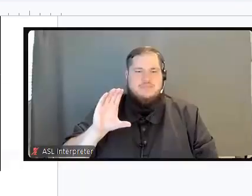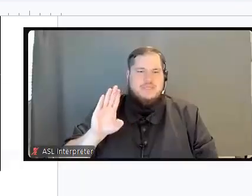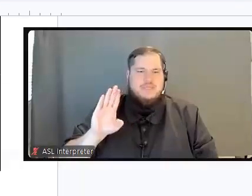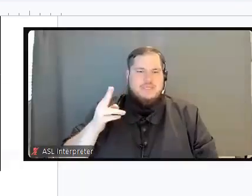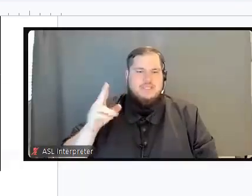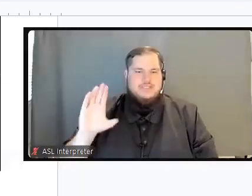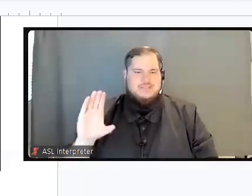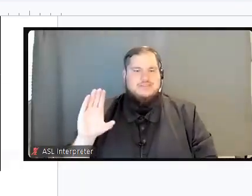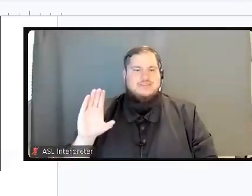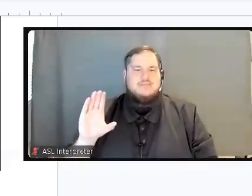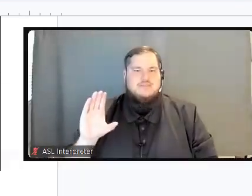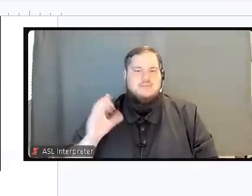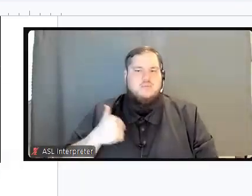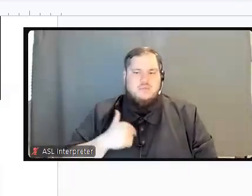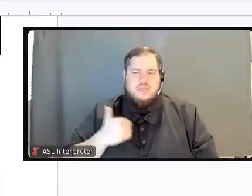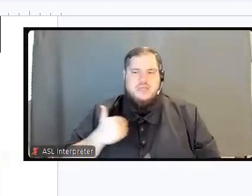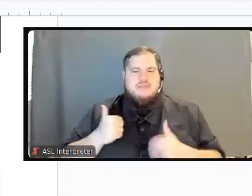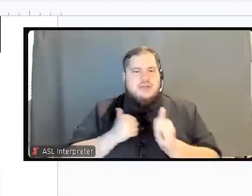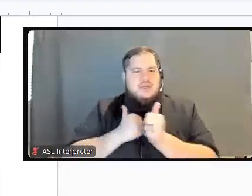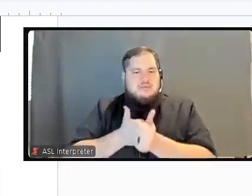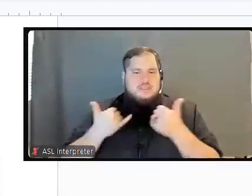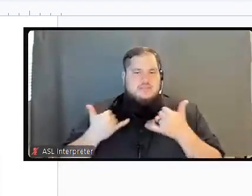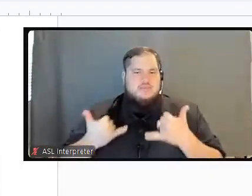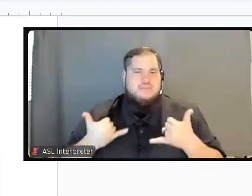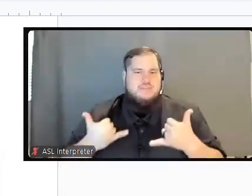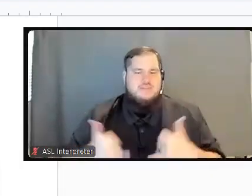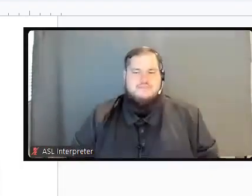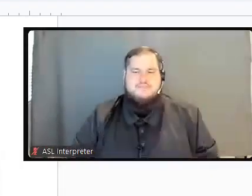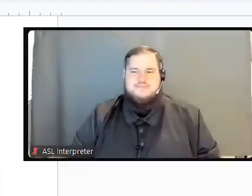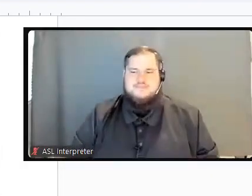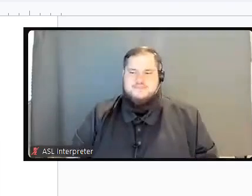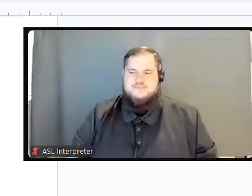an update today. Megan, it is you on the floor.